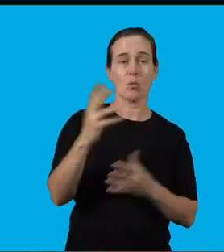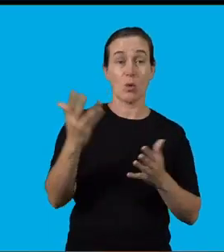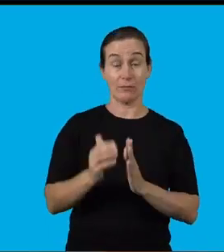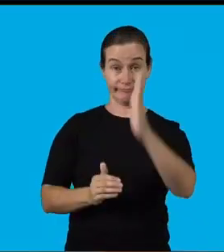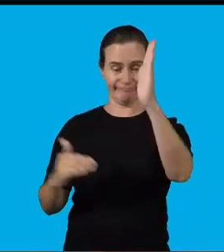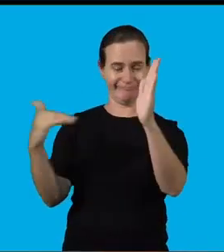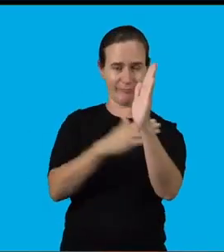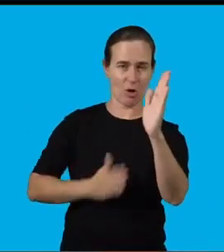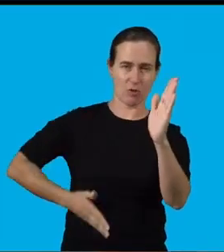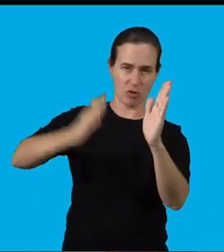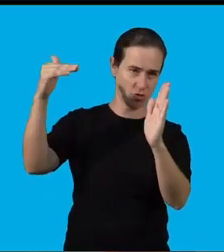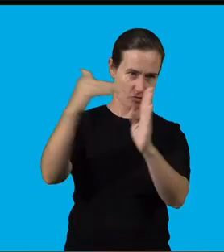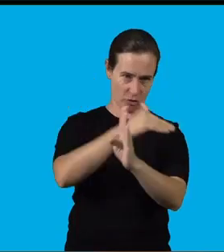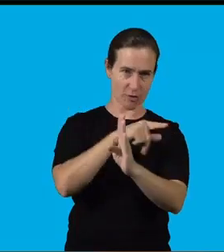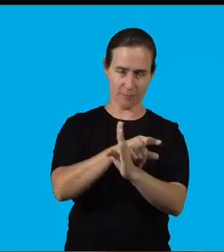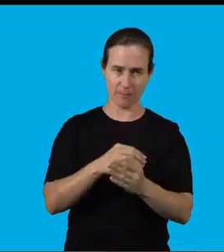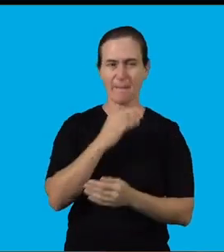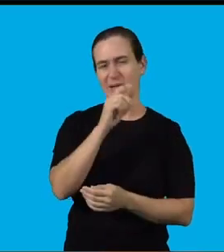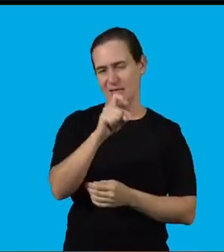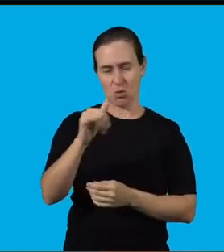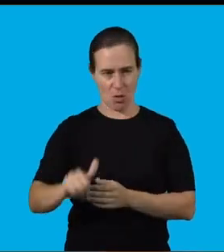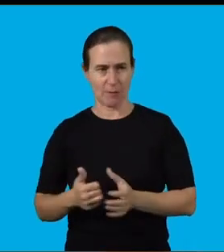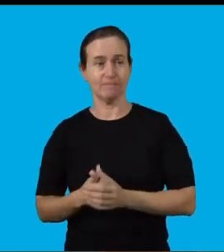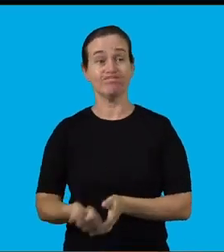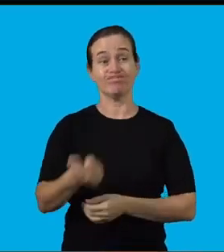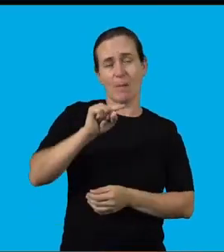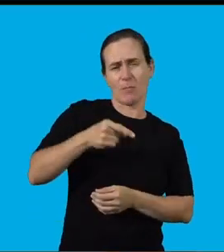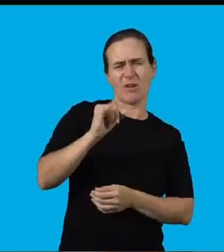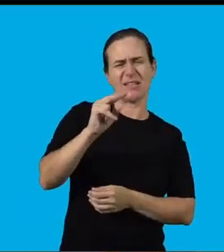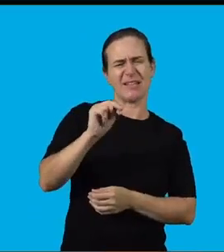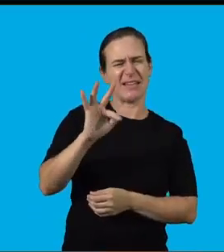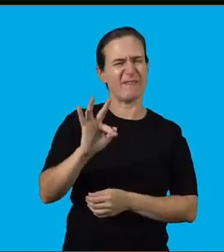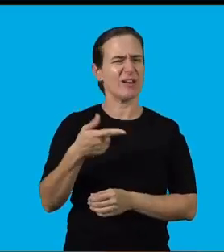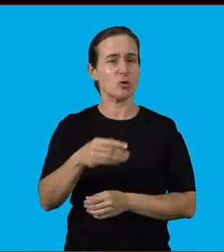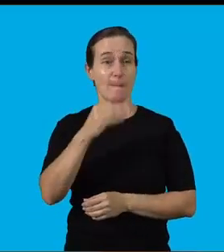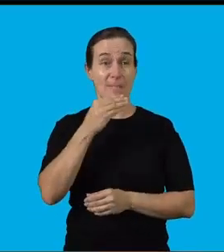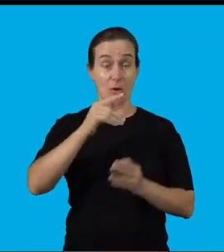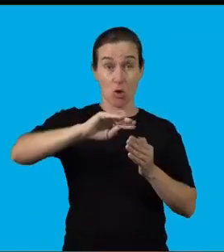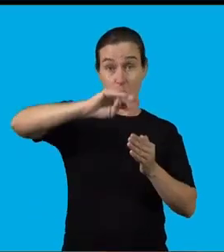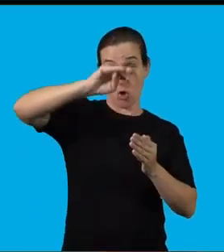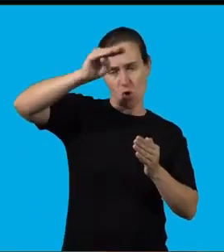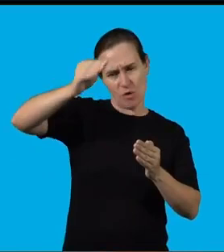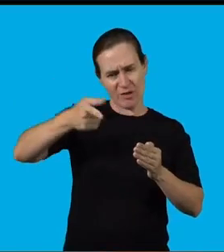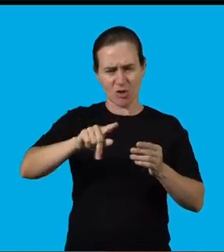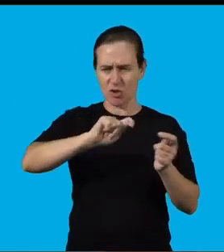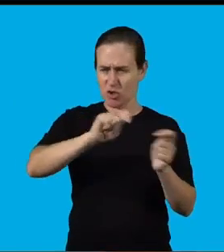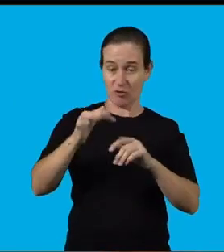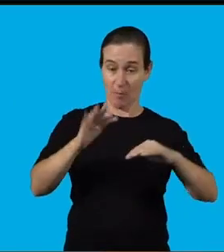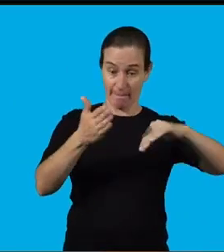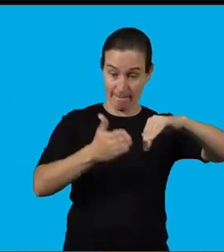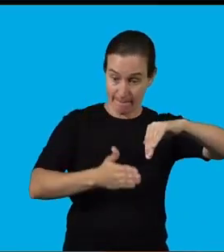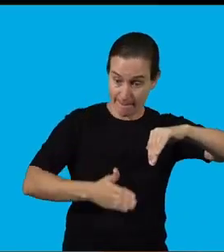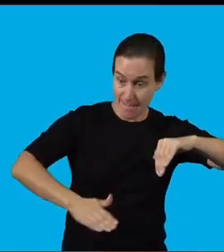the axes. So you get x-intercepts and y-intercepts. A point of inflection is where the curvature of the graph changes. So it either goes from